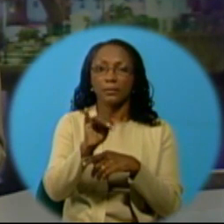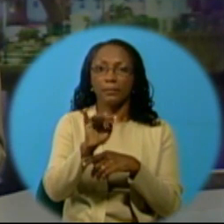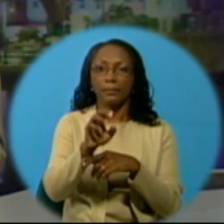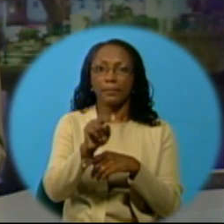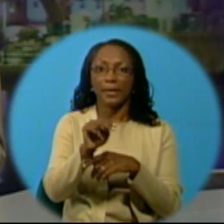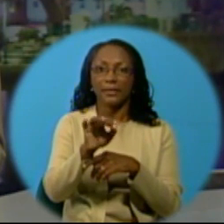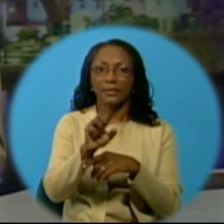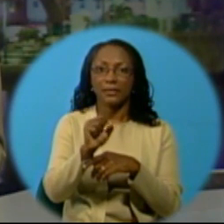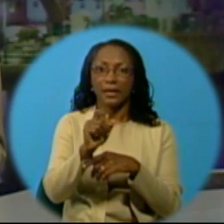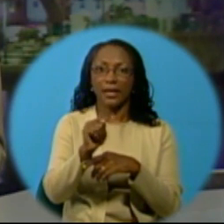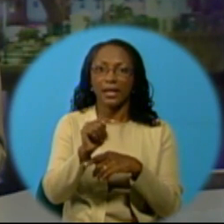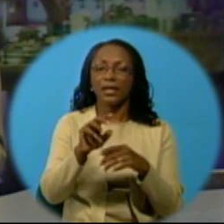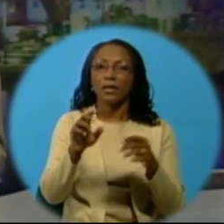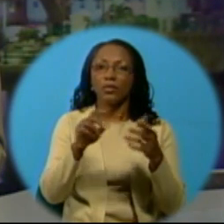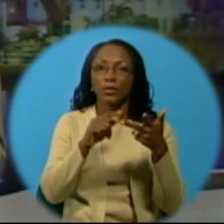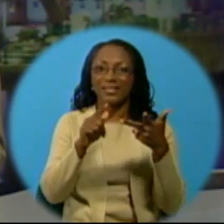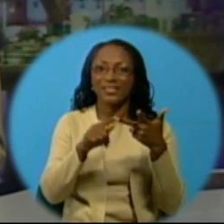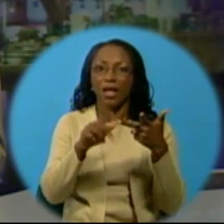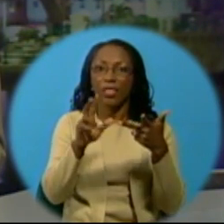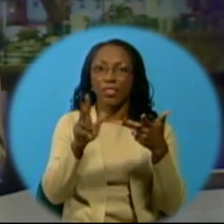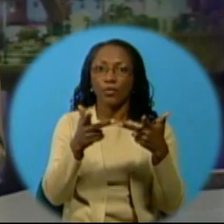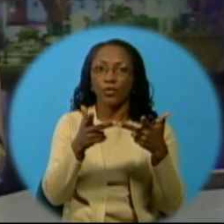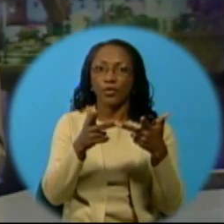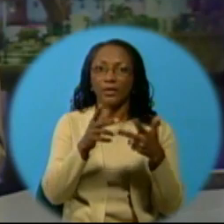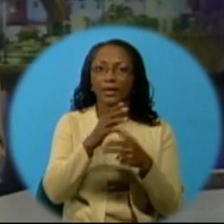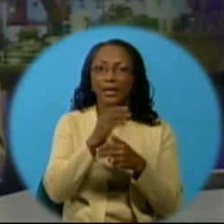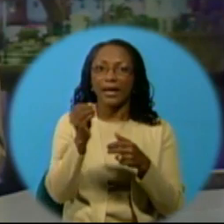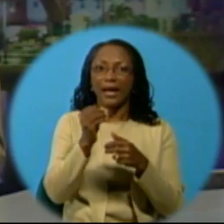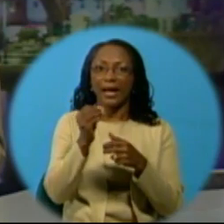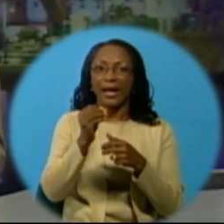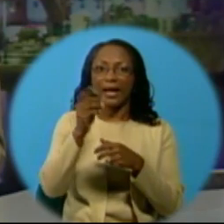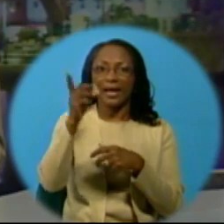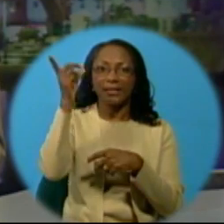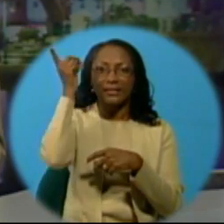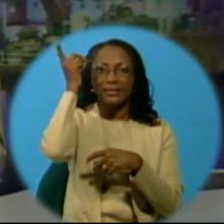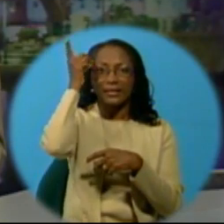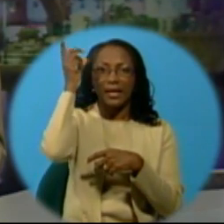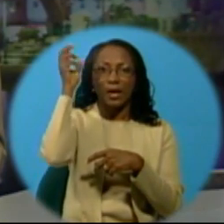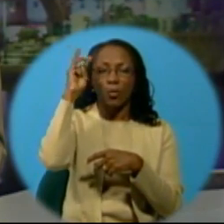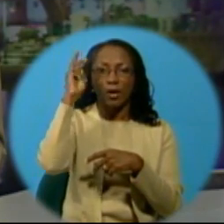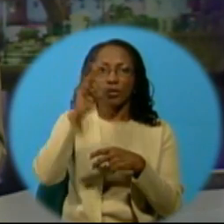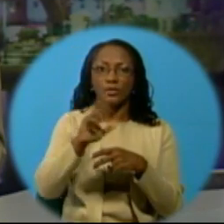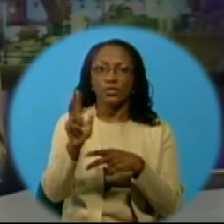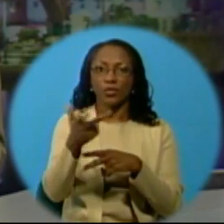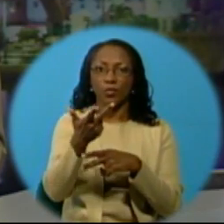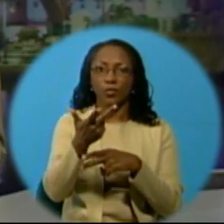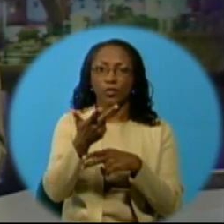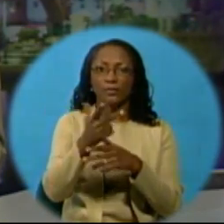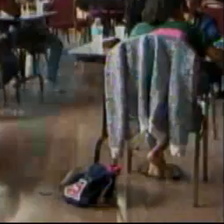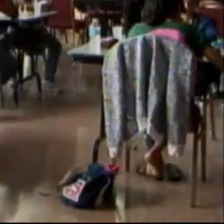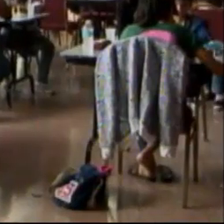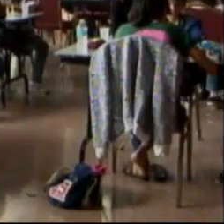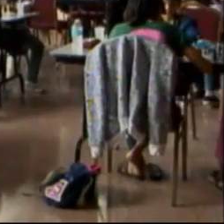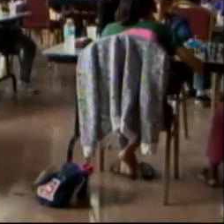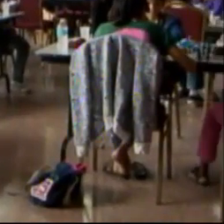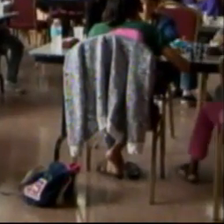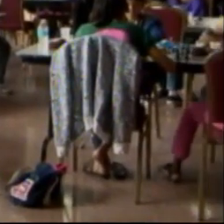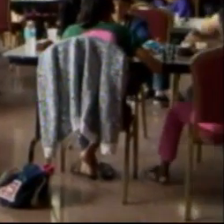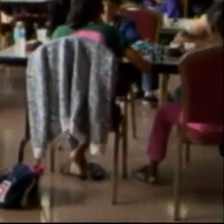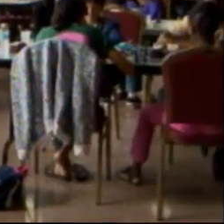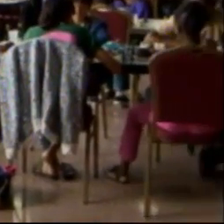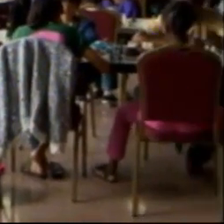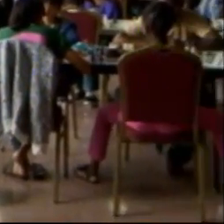Trinidad and Tobago, while local boy FIDE Master Dilal Warner was 3rd. In the Challenger section of the tournament, current